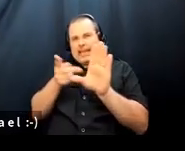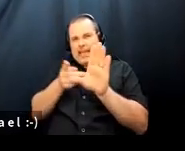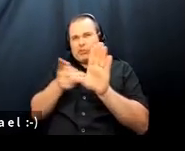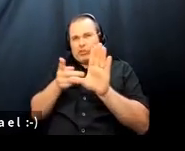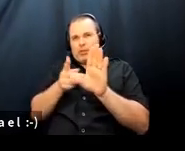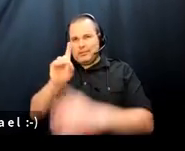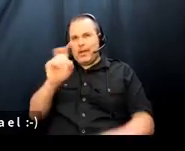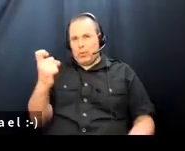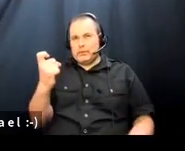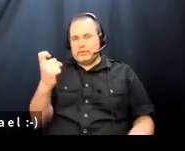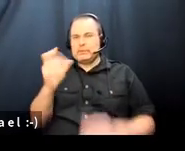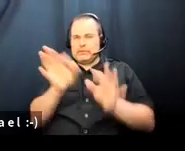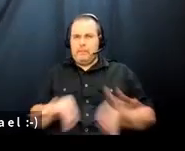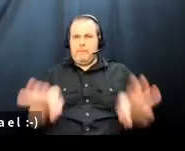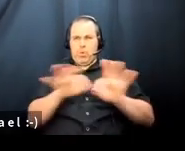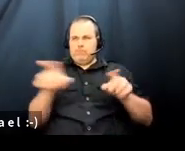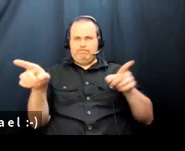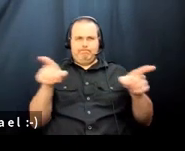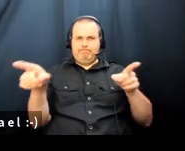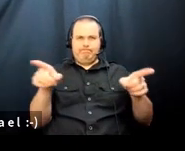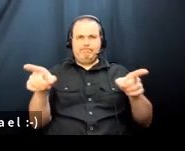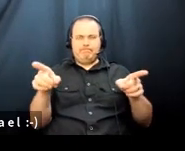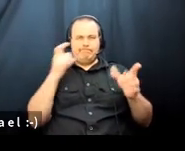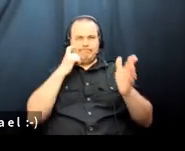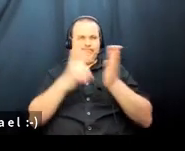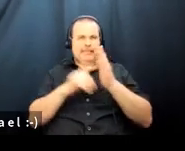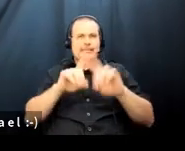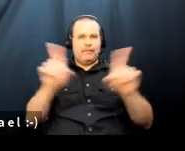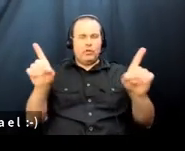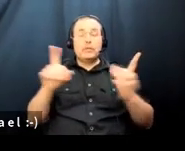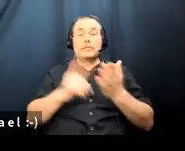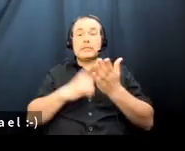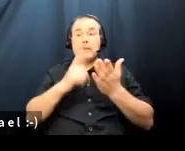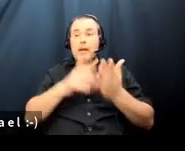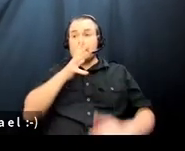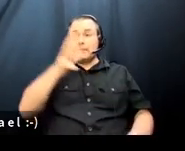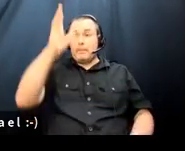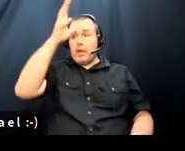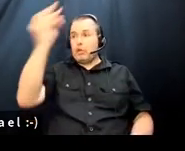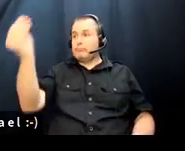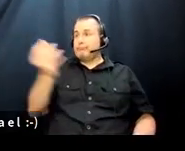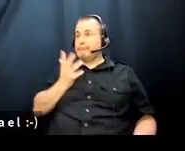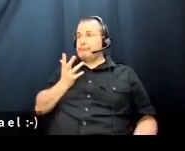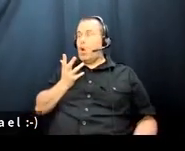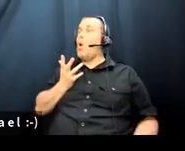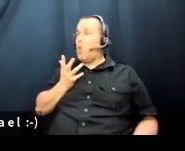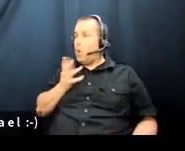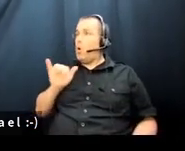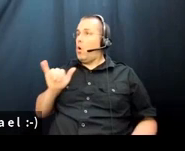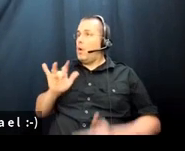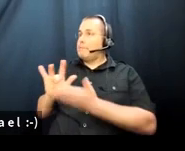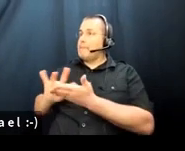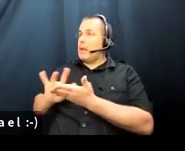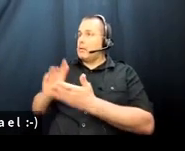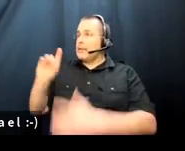important because sometimes parents get what's actually a medical diagnosis, and then they try to bring